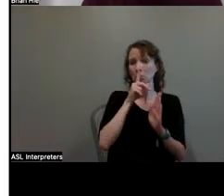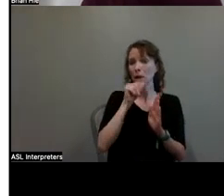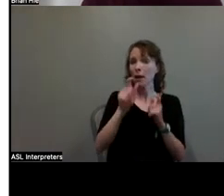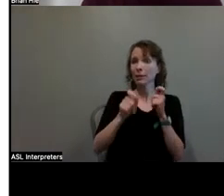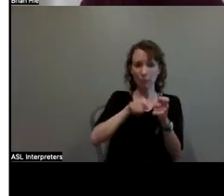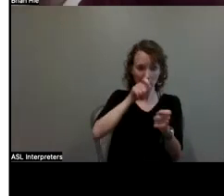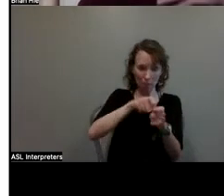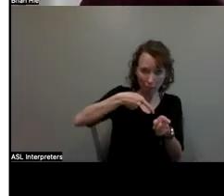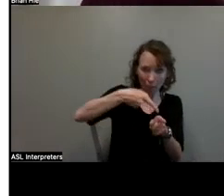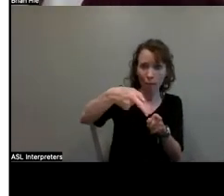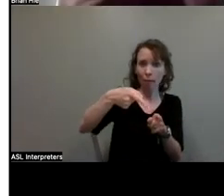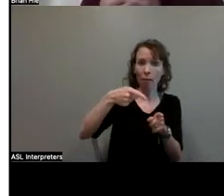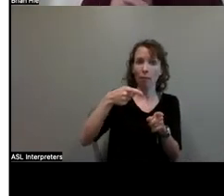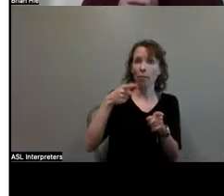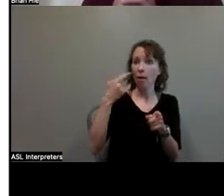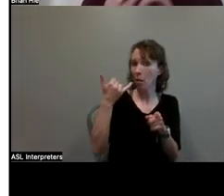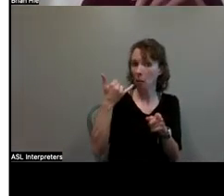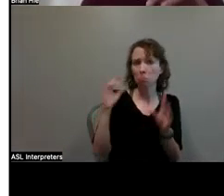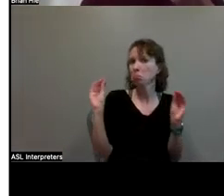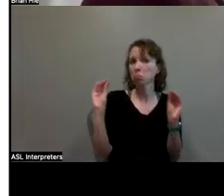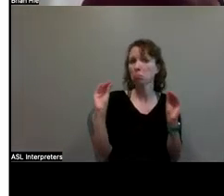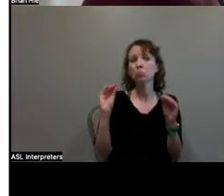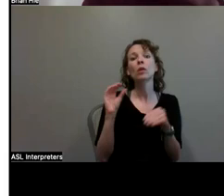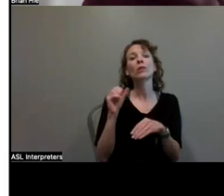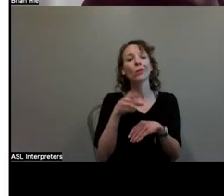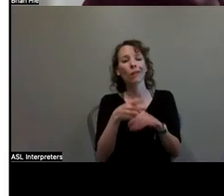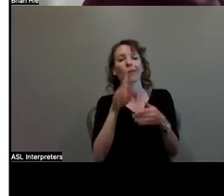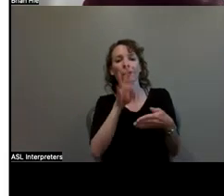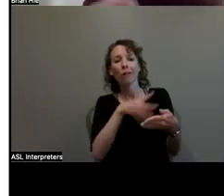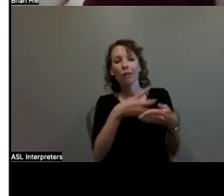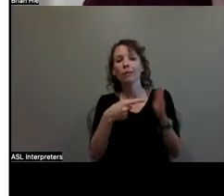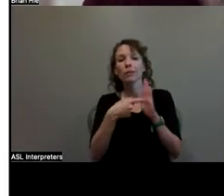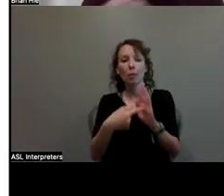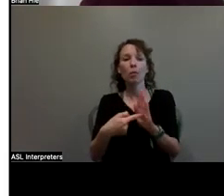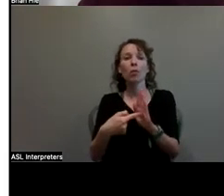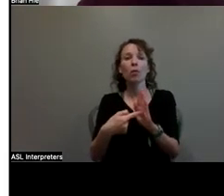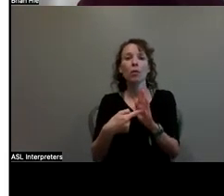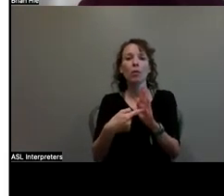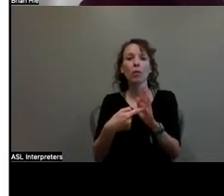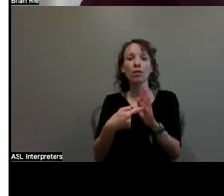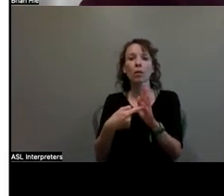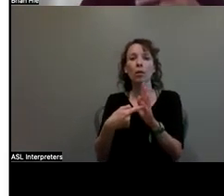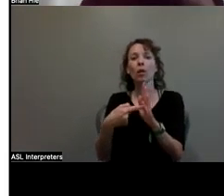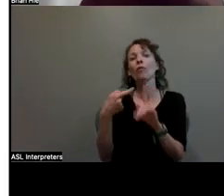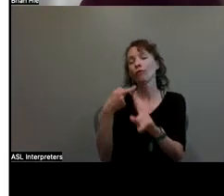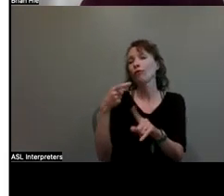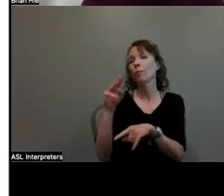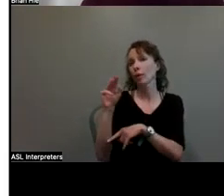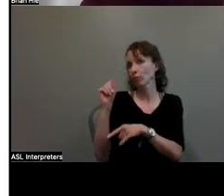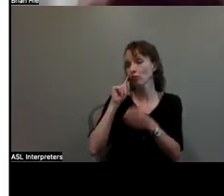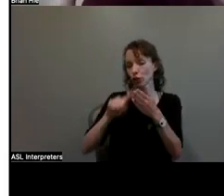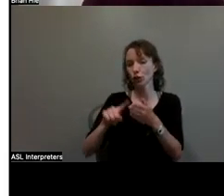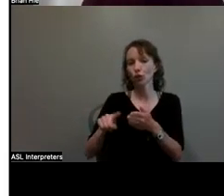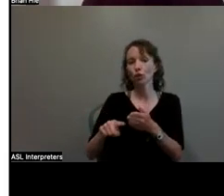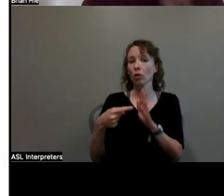an example from this CARP work from the group from Microsoft Research, showing